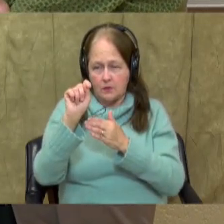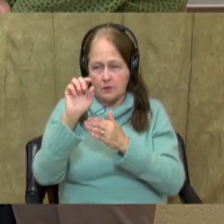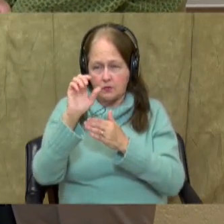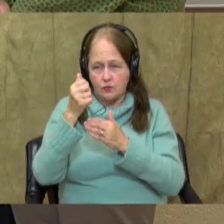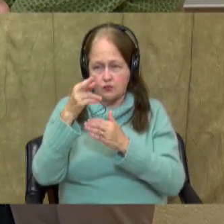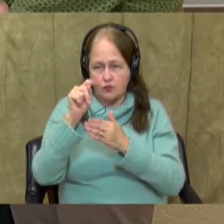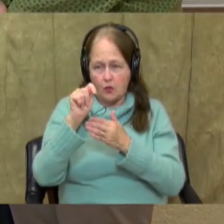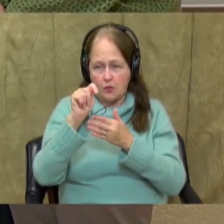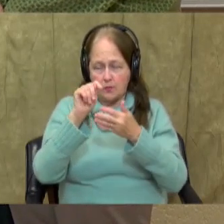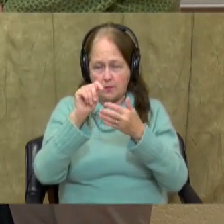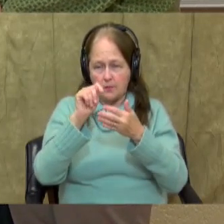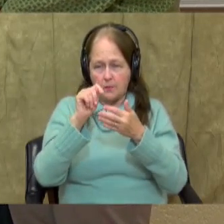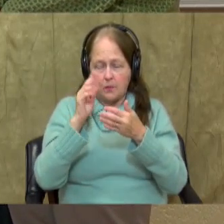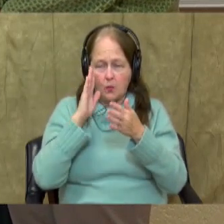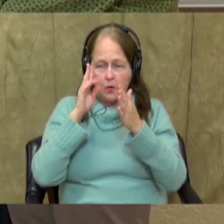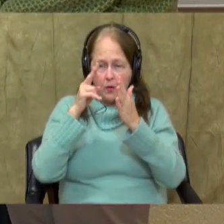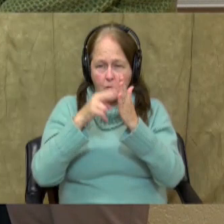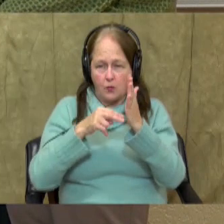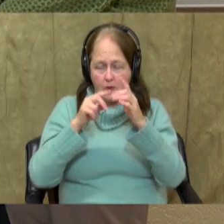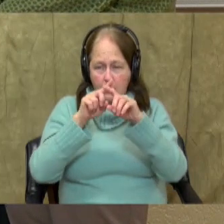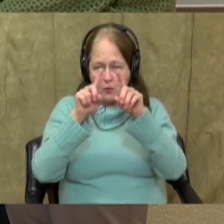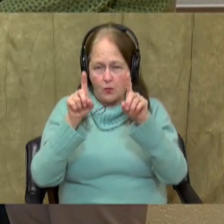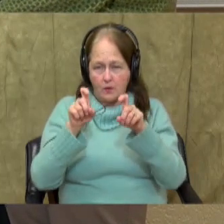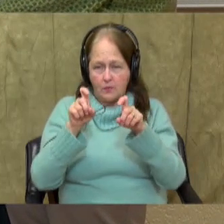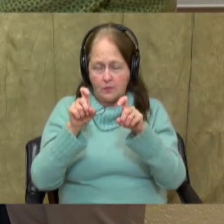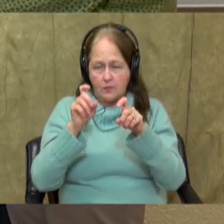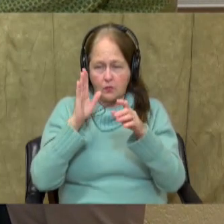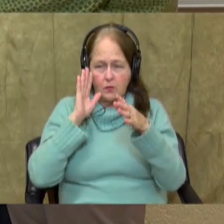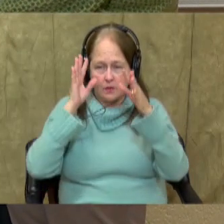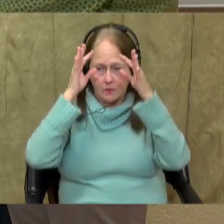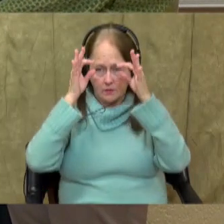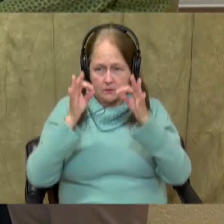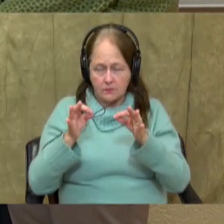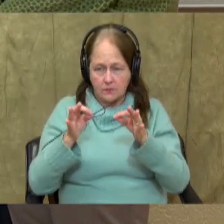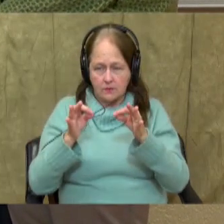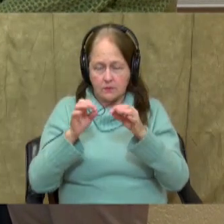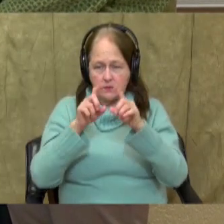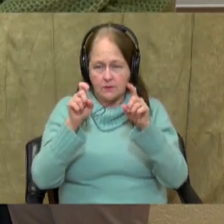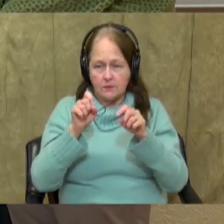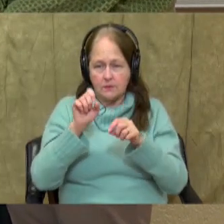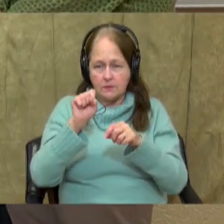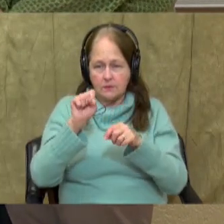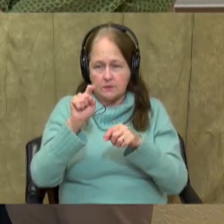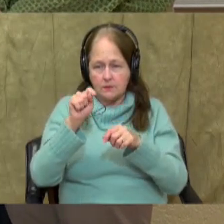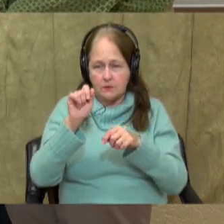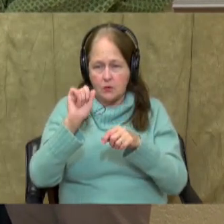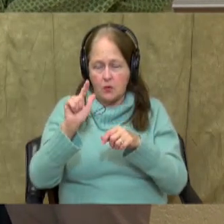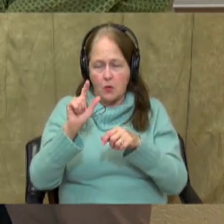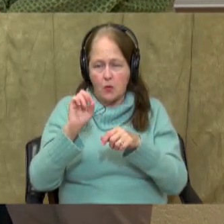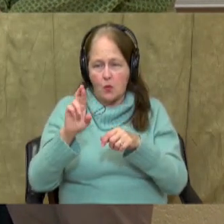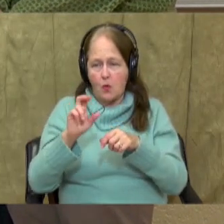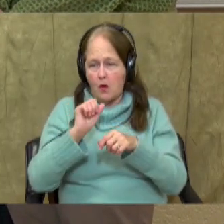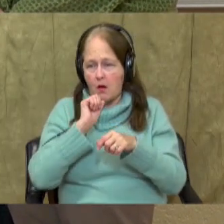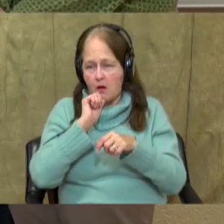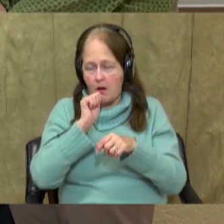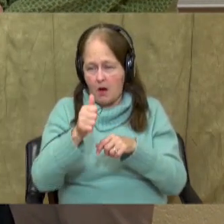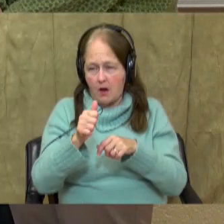next slide. I will read the question and we will determine if the question is statistical or